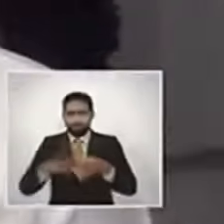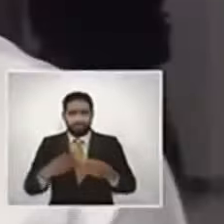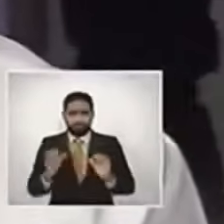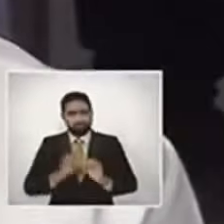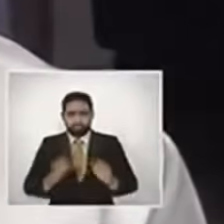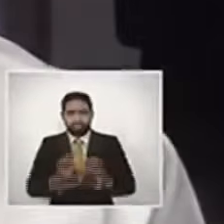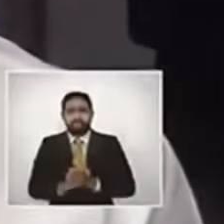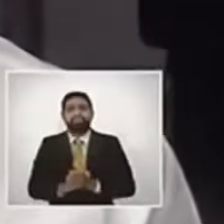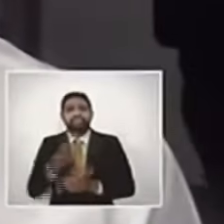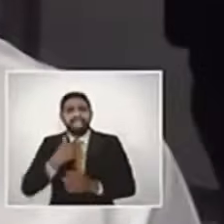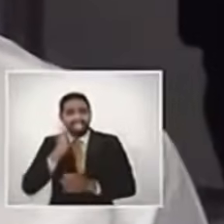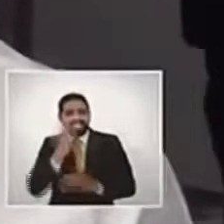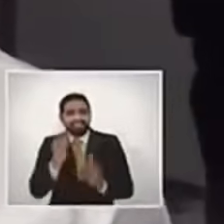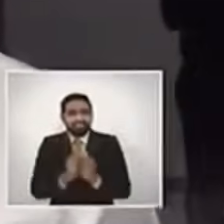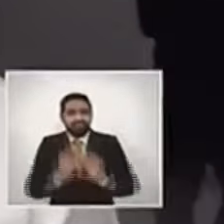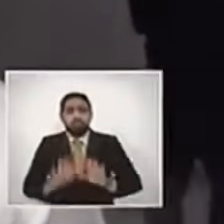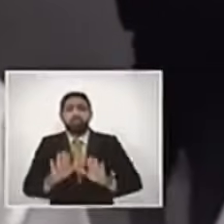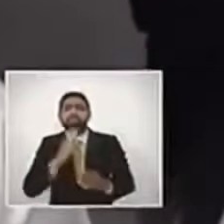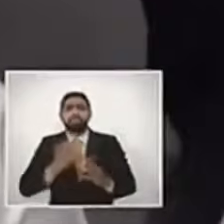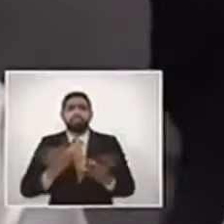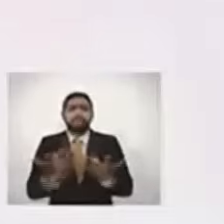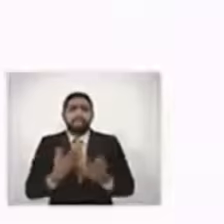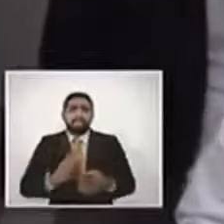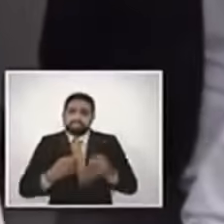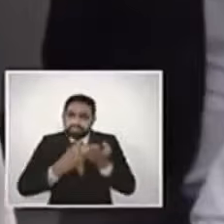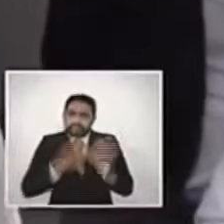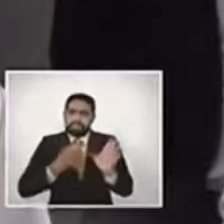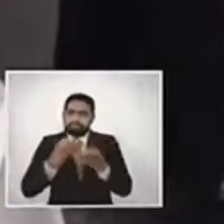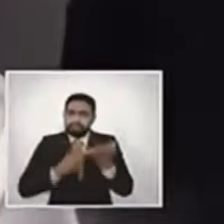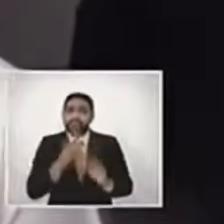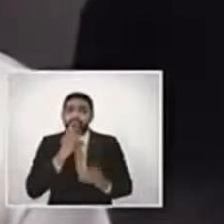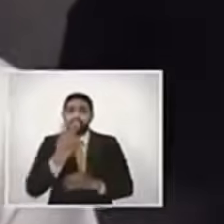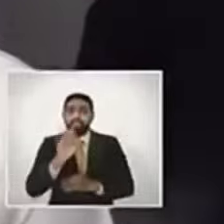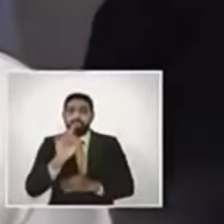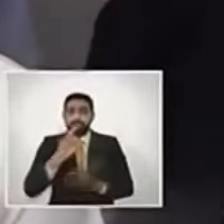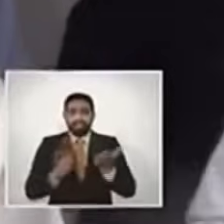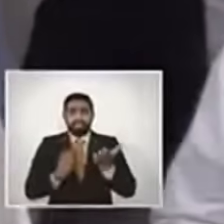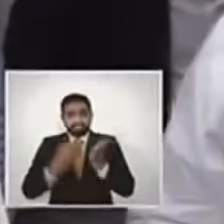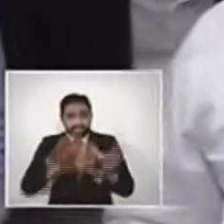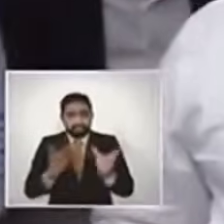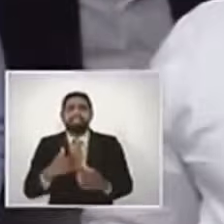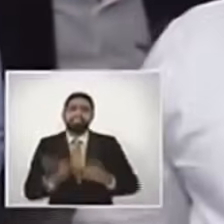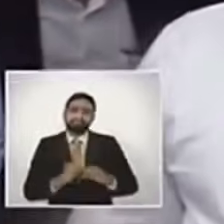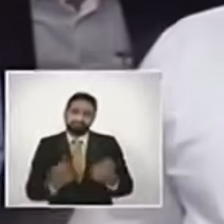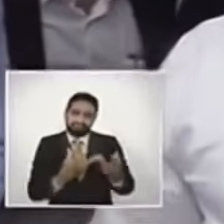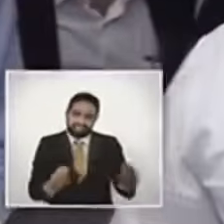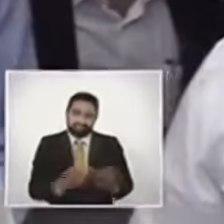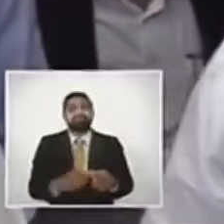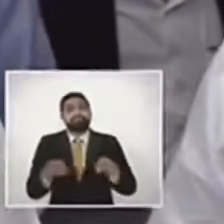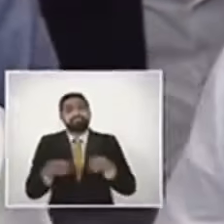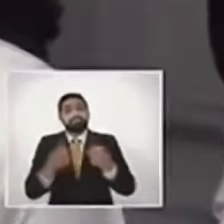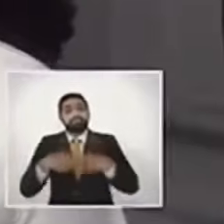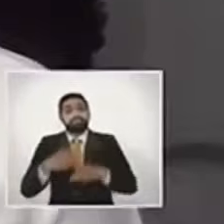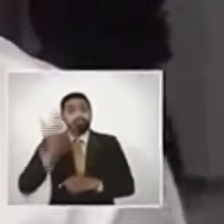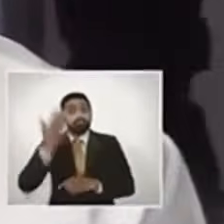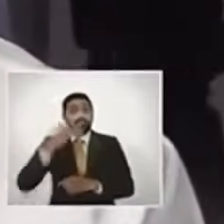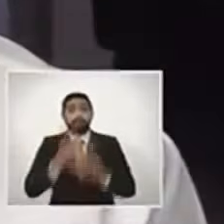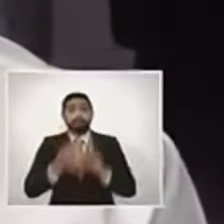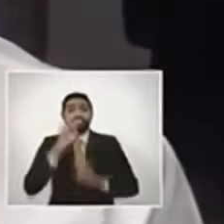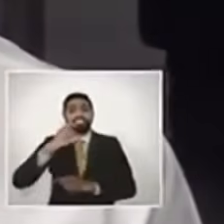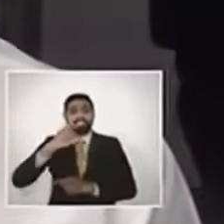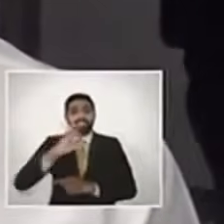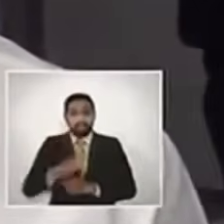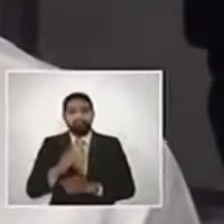We attempted it in 2015 but failed. Even the coalition created during Chandrika Kumaratunga's time was also a failure. It